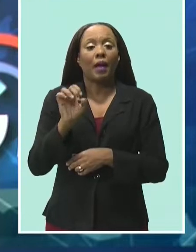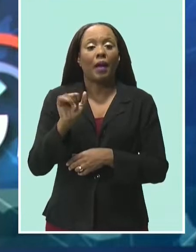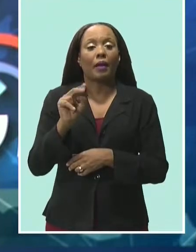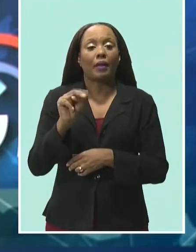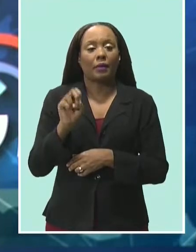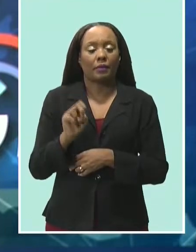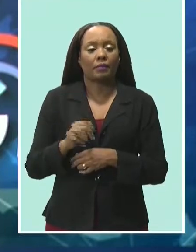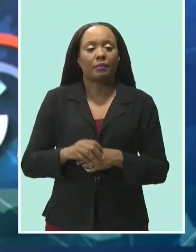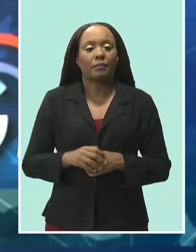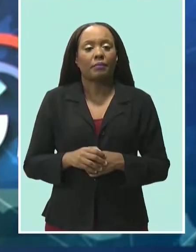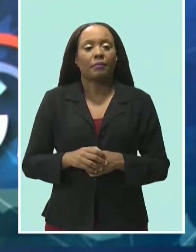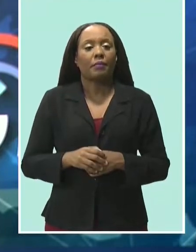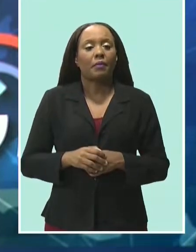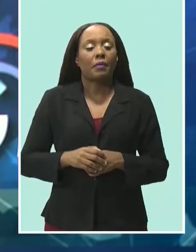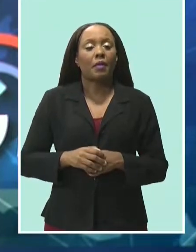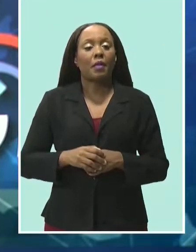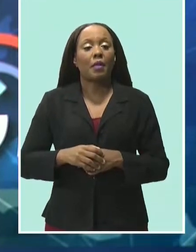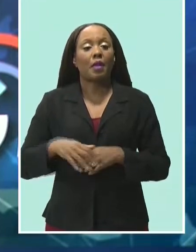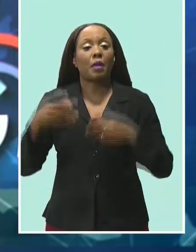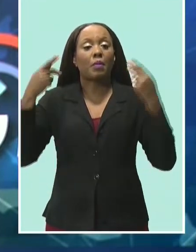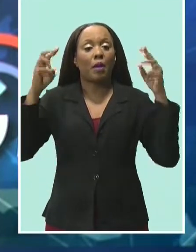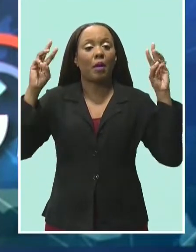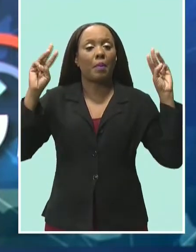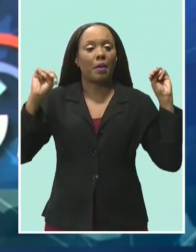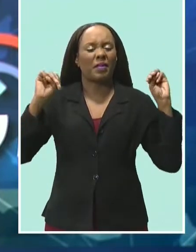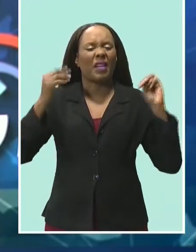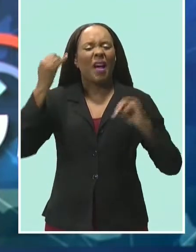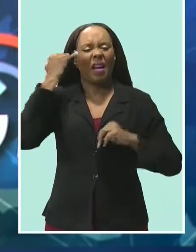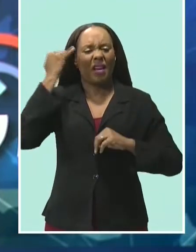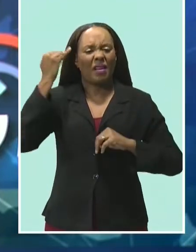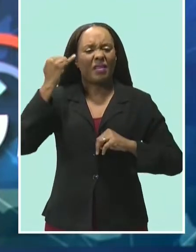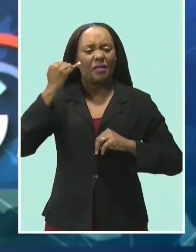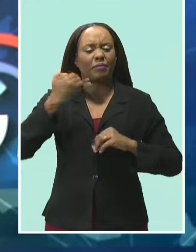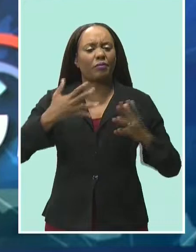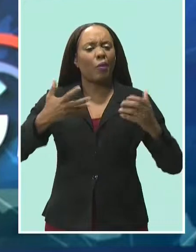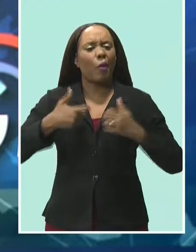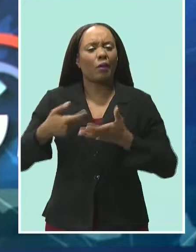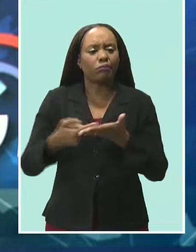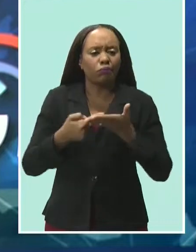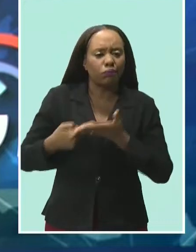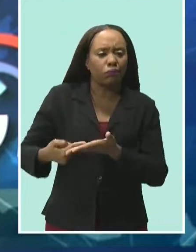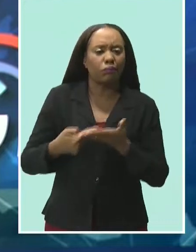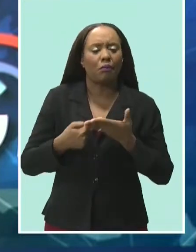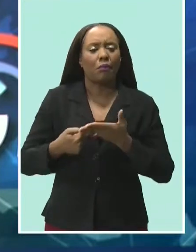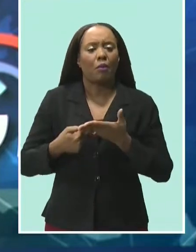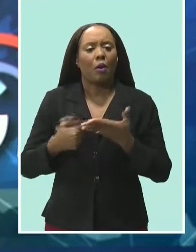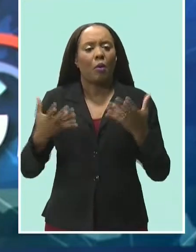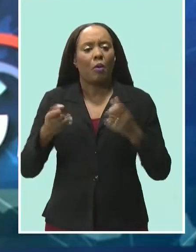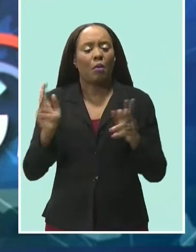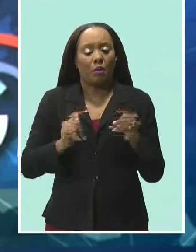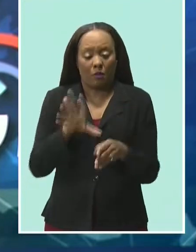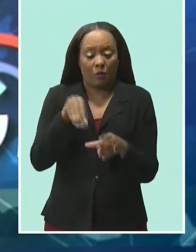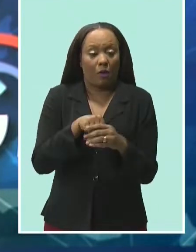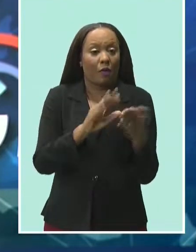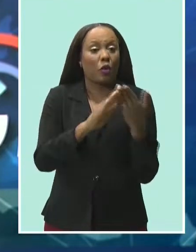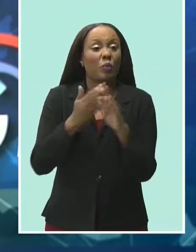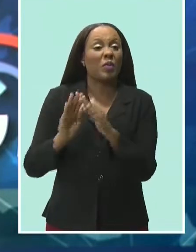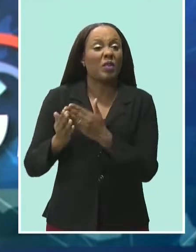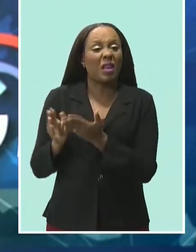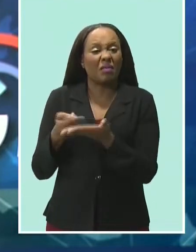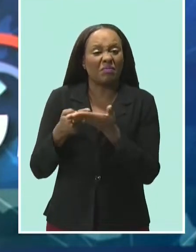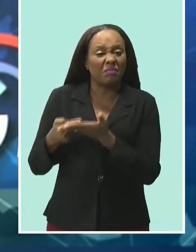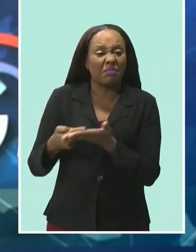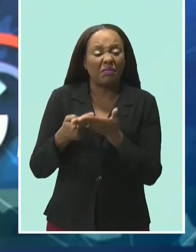Minister Mia Motley, is seen as a first step towards the establishment of community-based people participatory governance